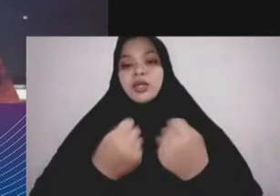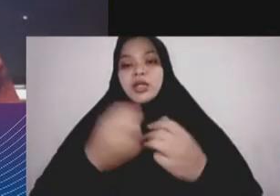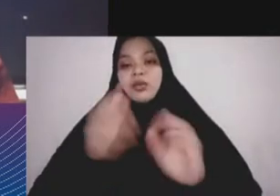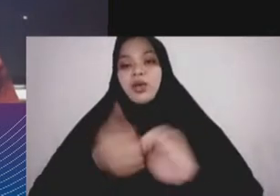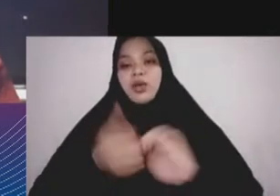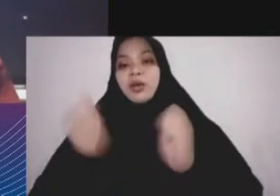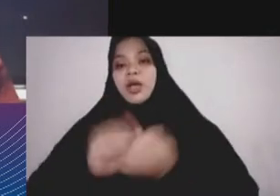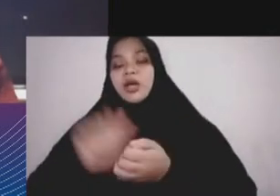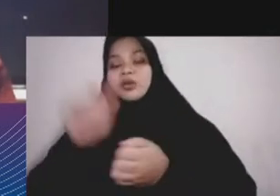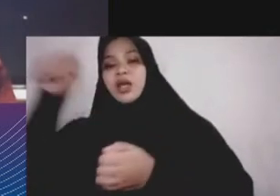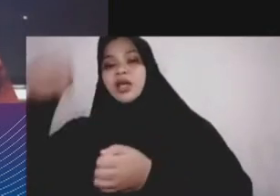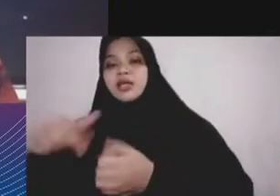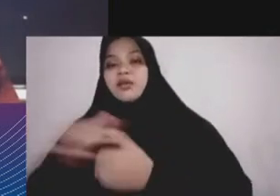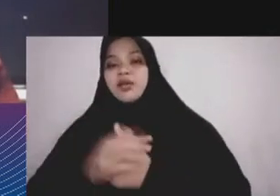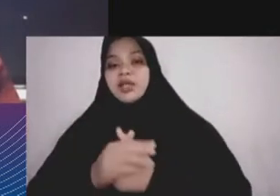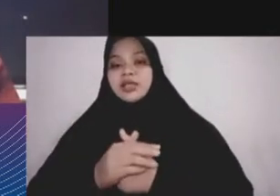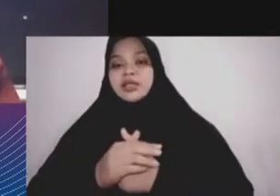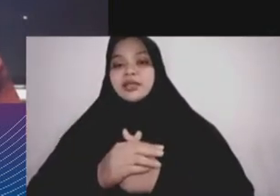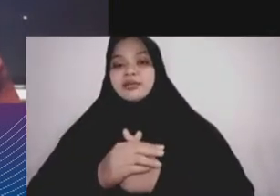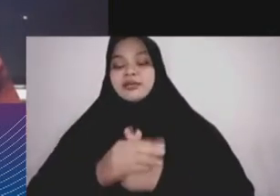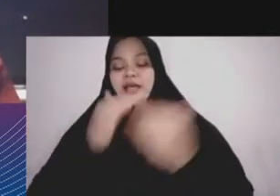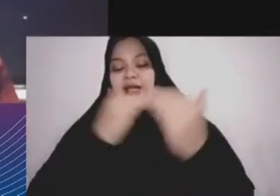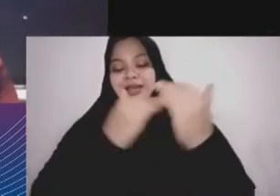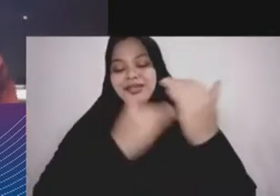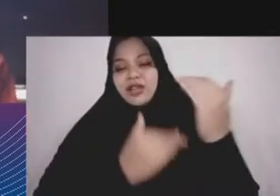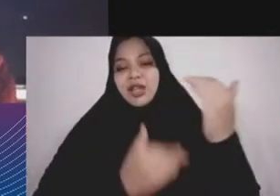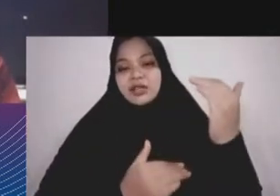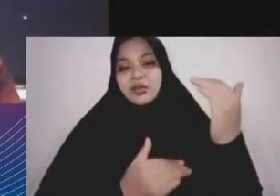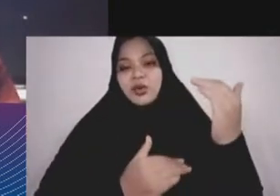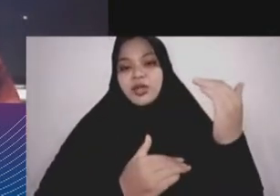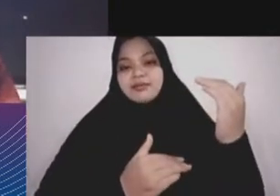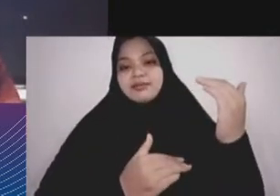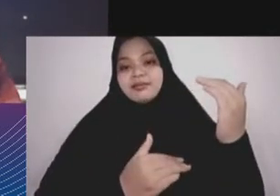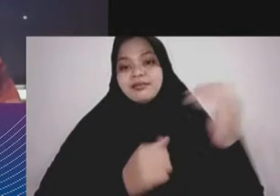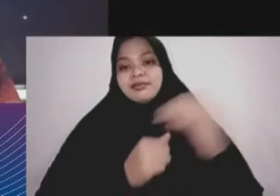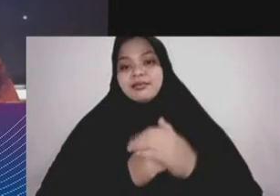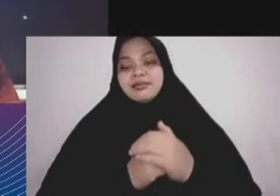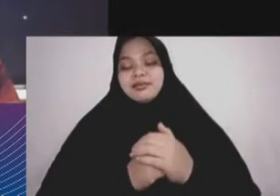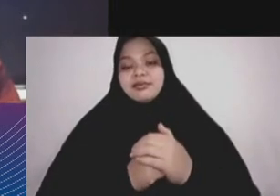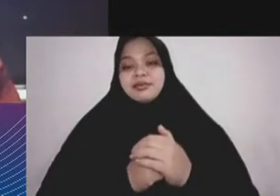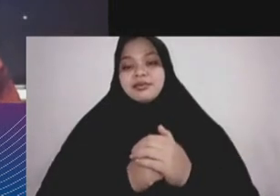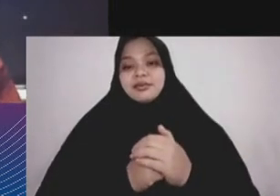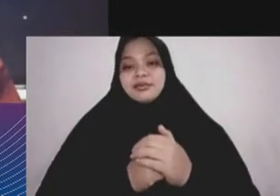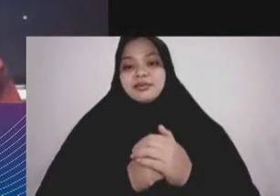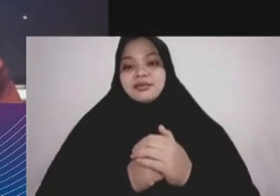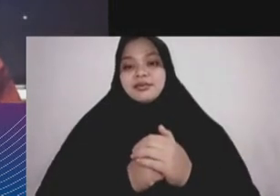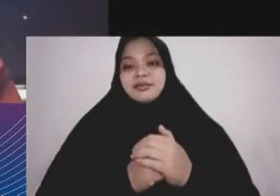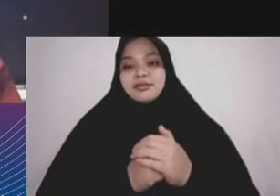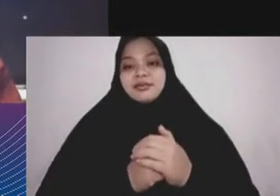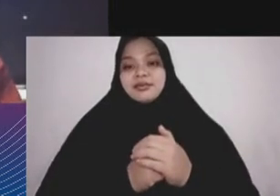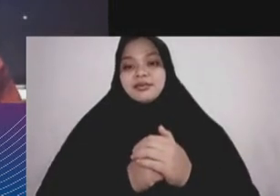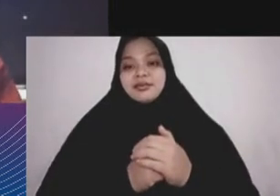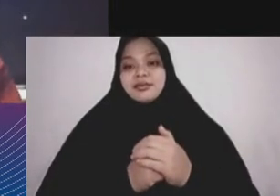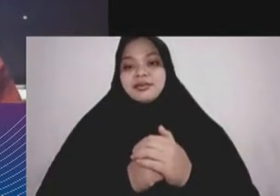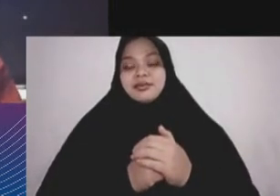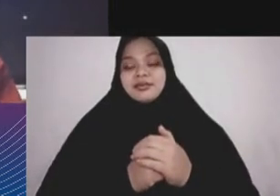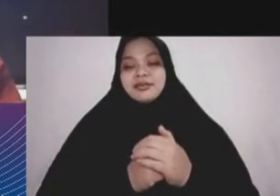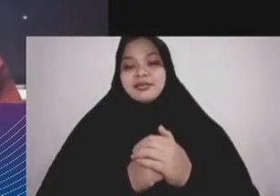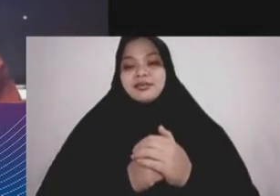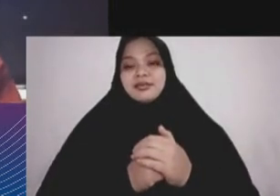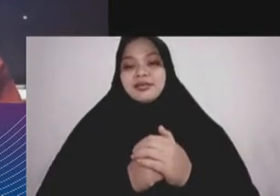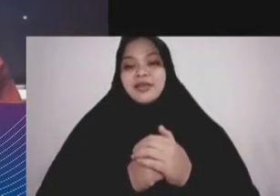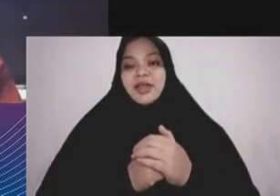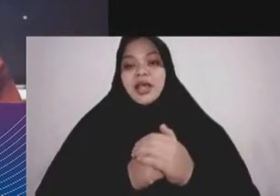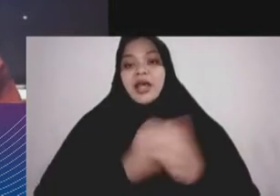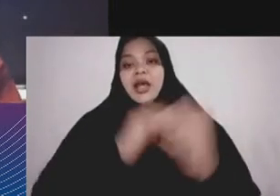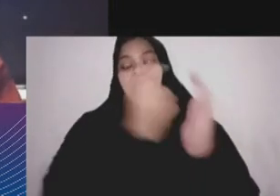problem inventory list, when the legislative sent us this